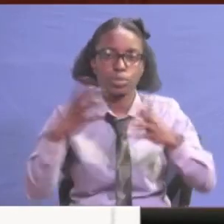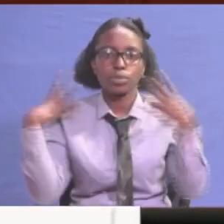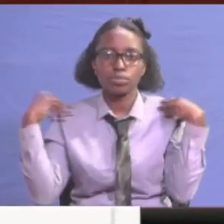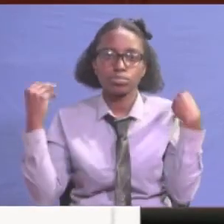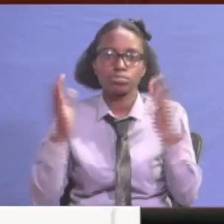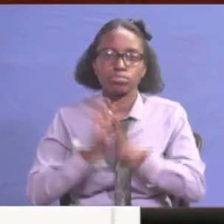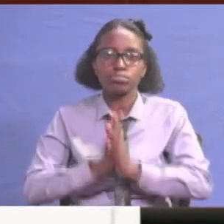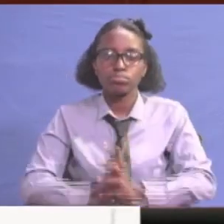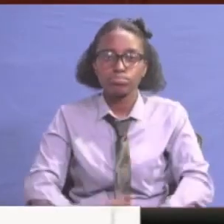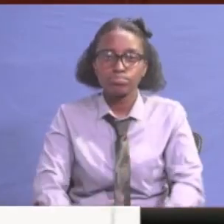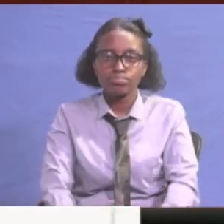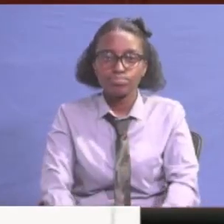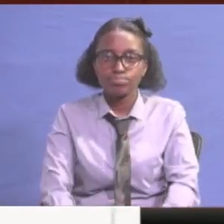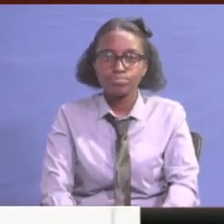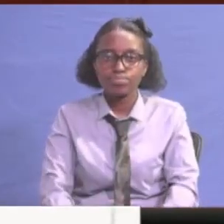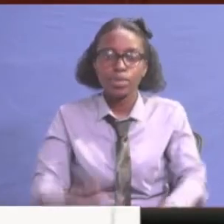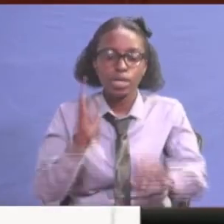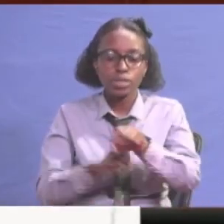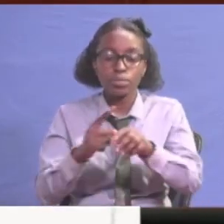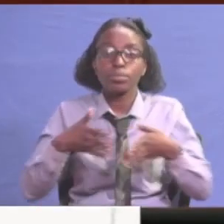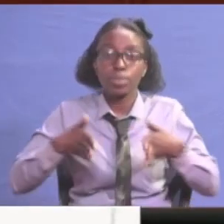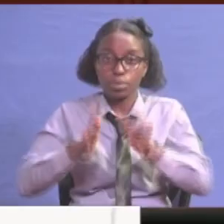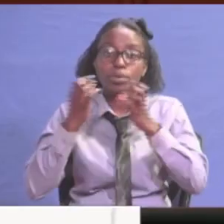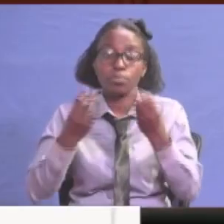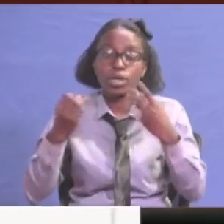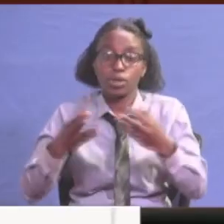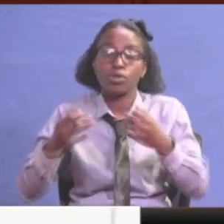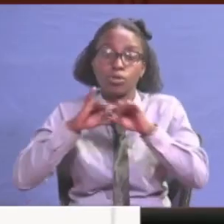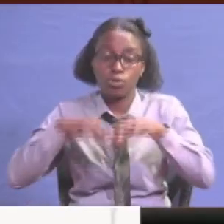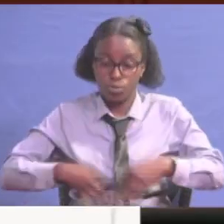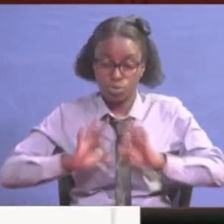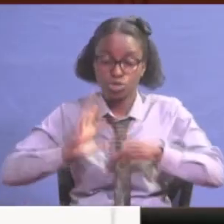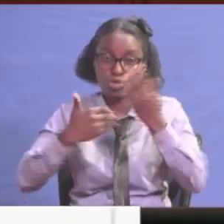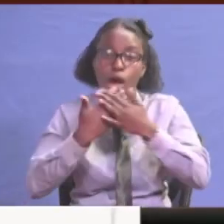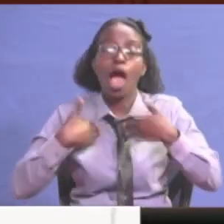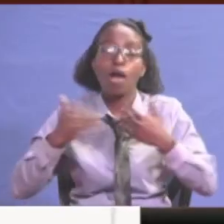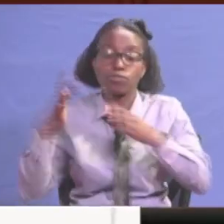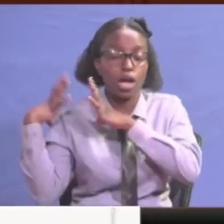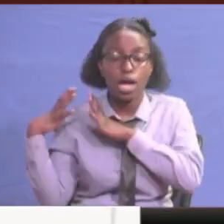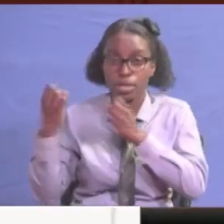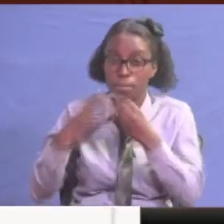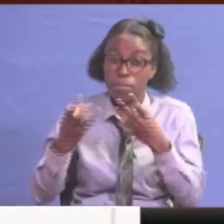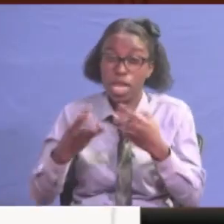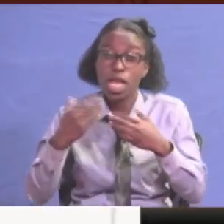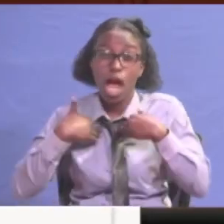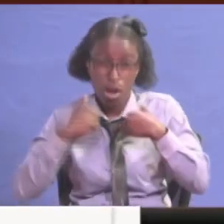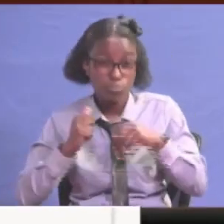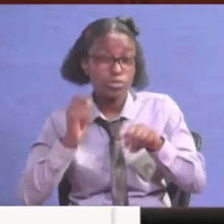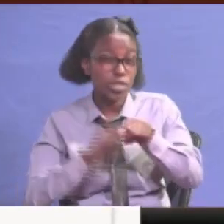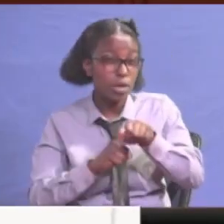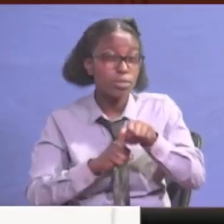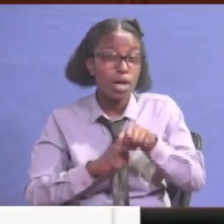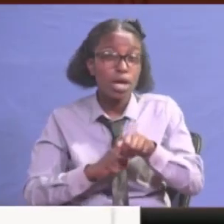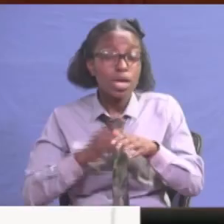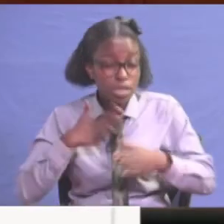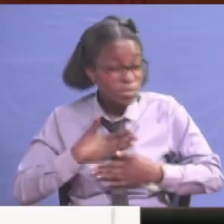has been threatening public officials. The person of the Deputy President has carried himself in a manner that brings disrespect to the office